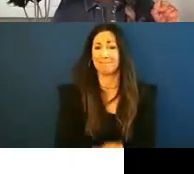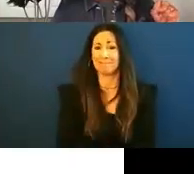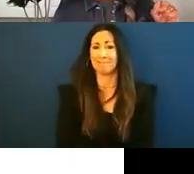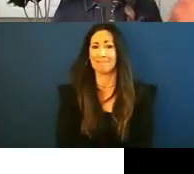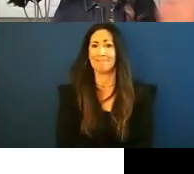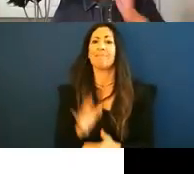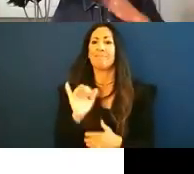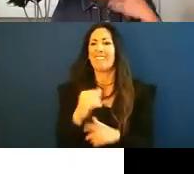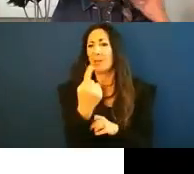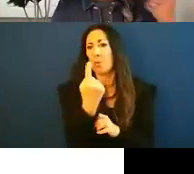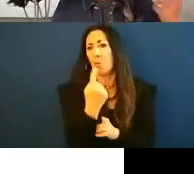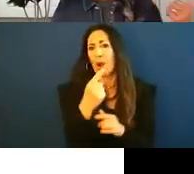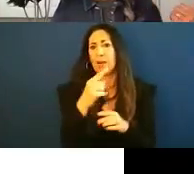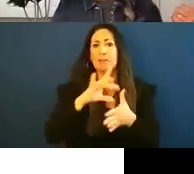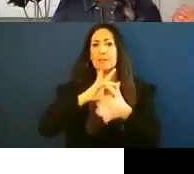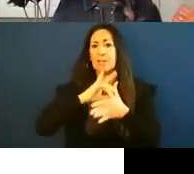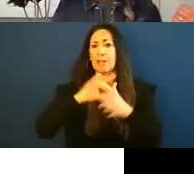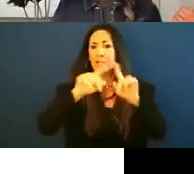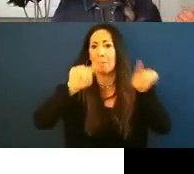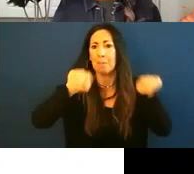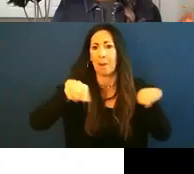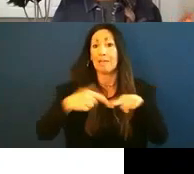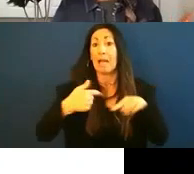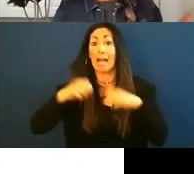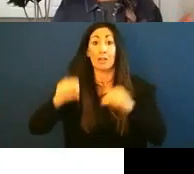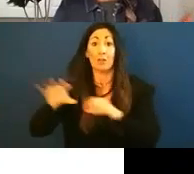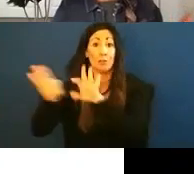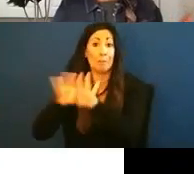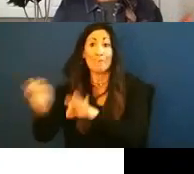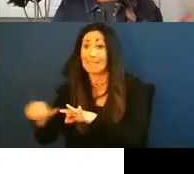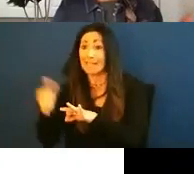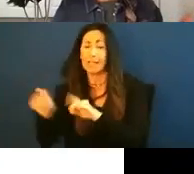content box. I could have chosen any of those, but I'm choosing the 1.